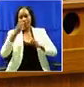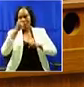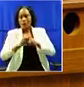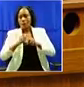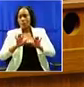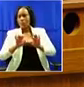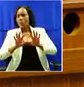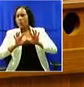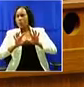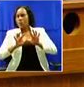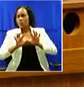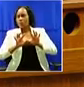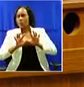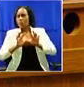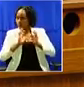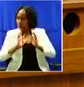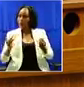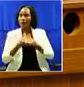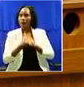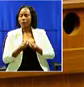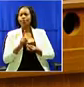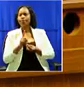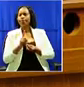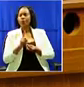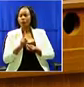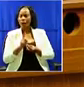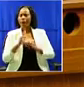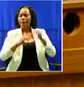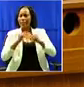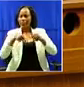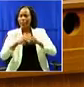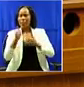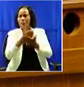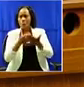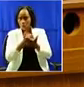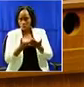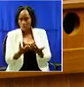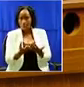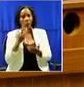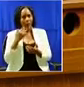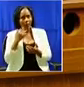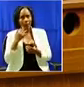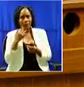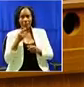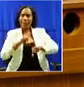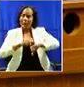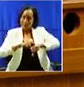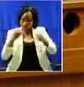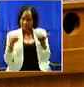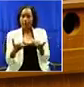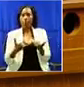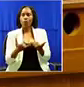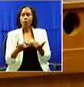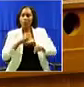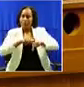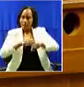we have it within us to build this economy. The time is now. Ke ona nako.